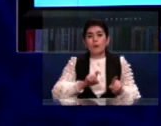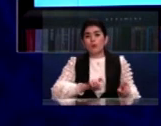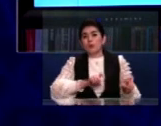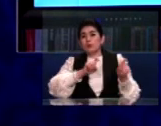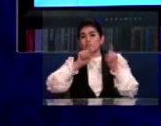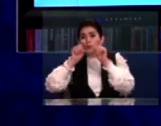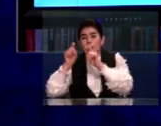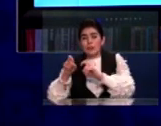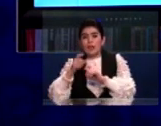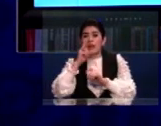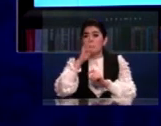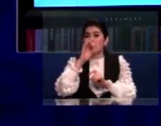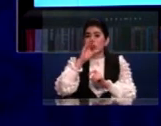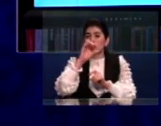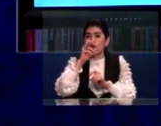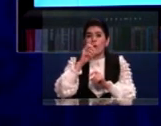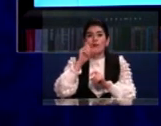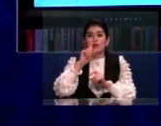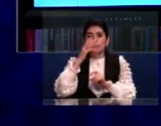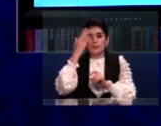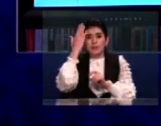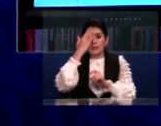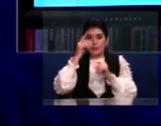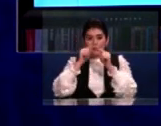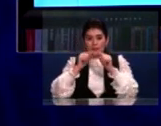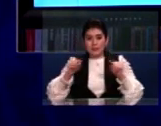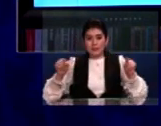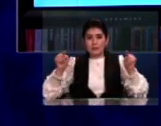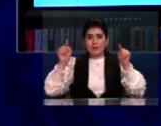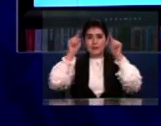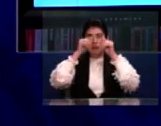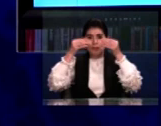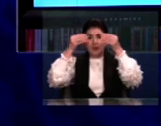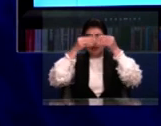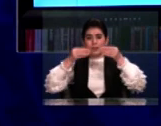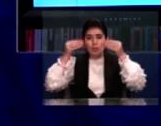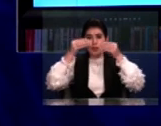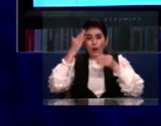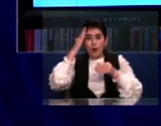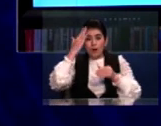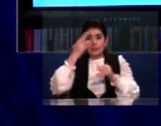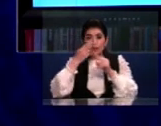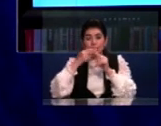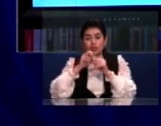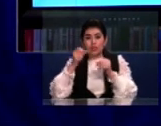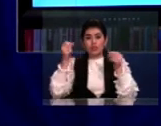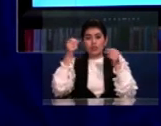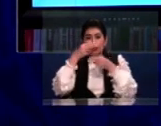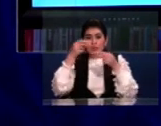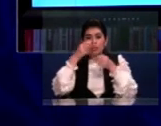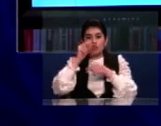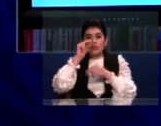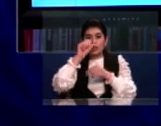Kineskop esa sizga tanish bu televizorning ekrani. Qabul qilingan tasvirlarning chastotasi,